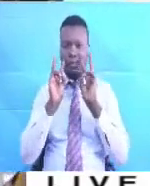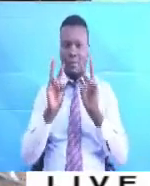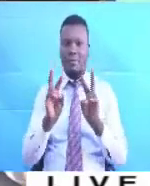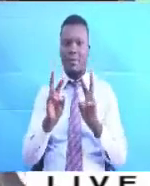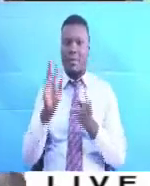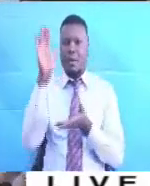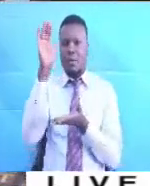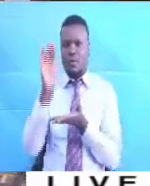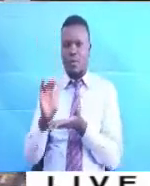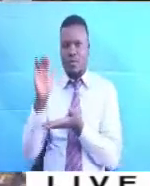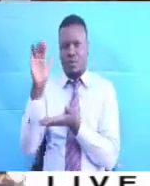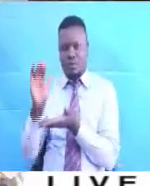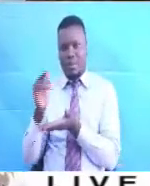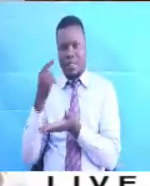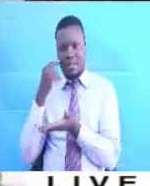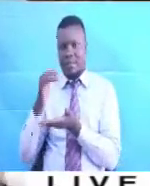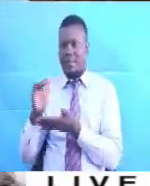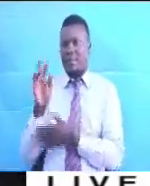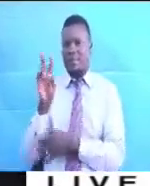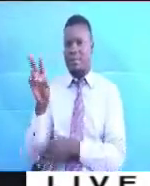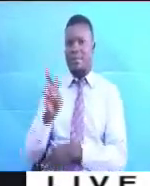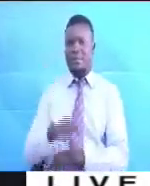inflation in our nation.